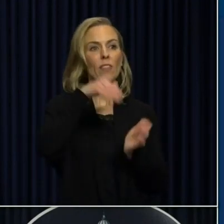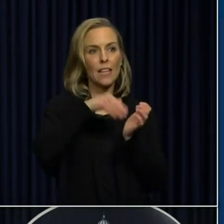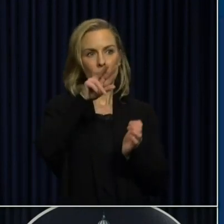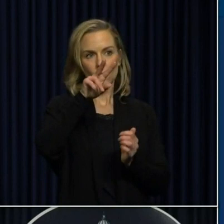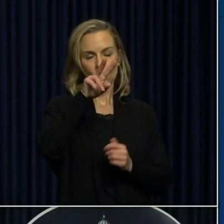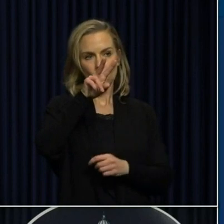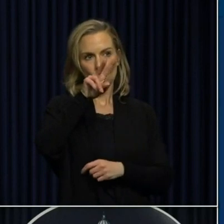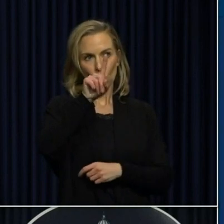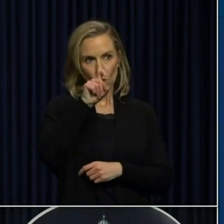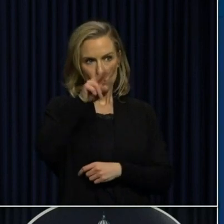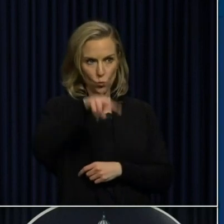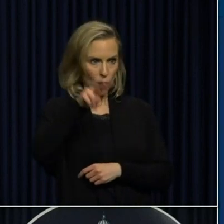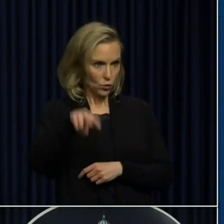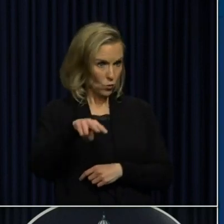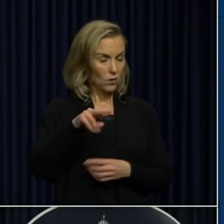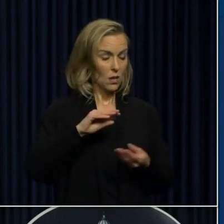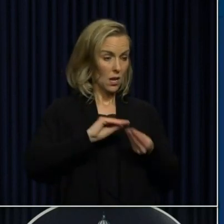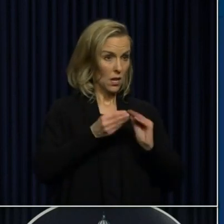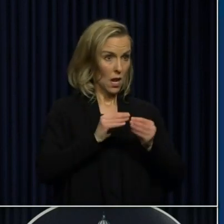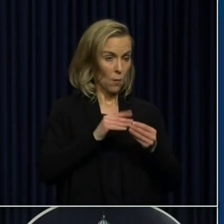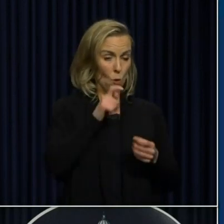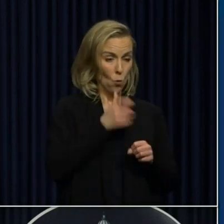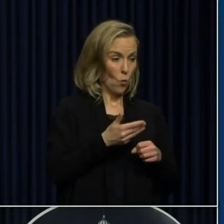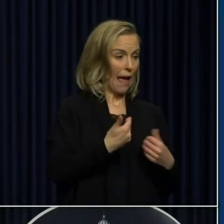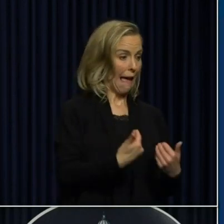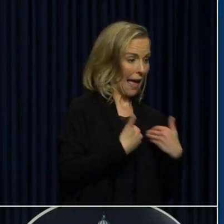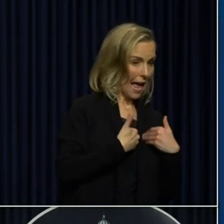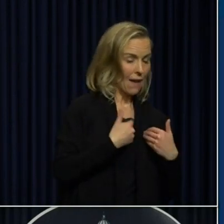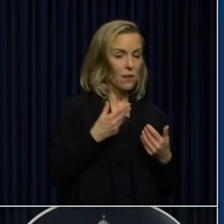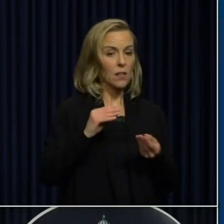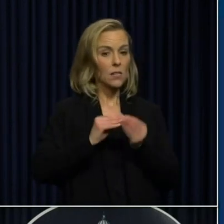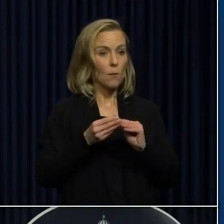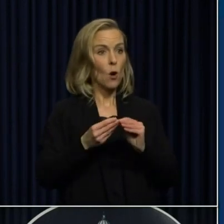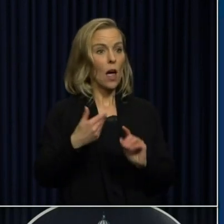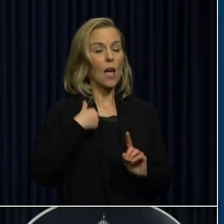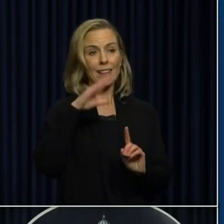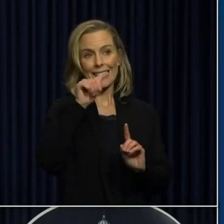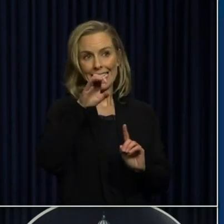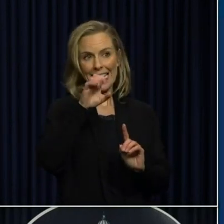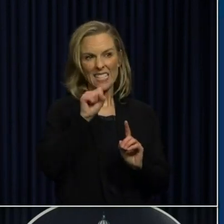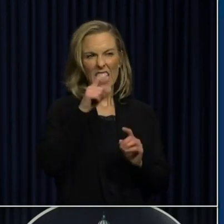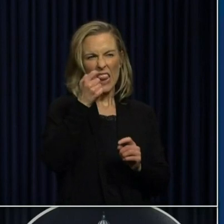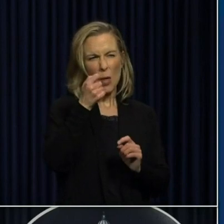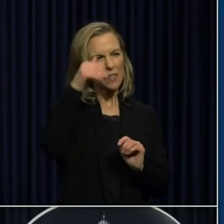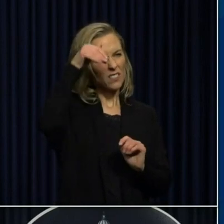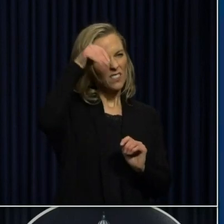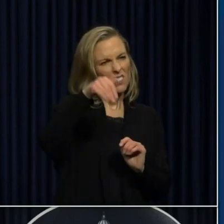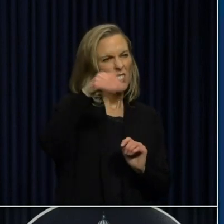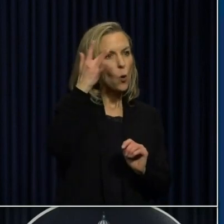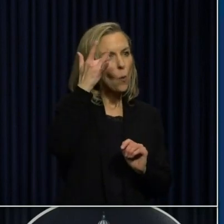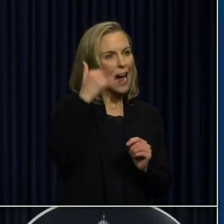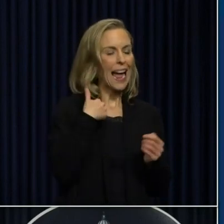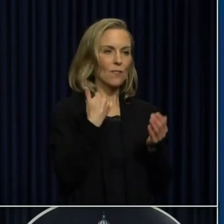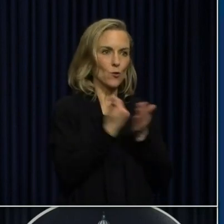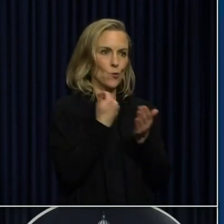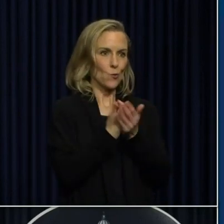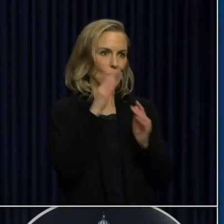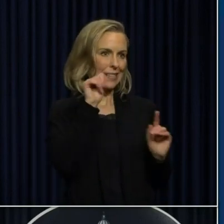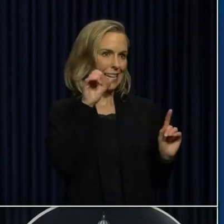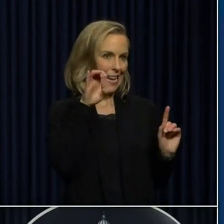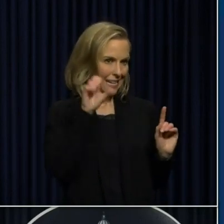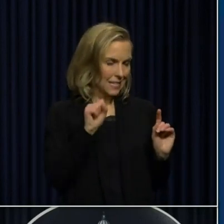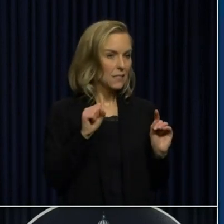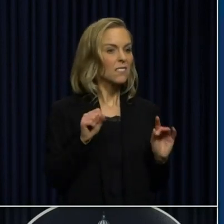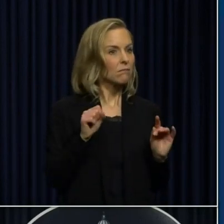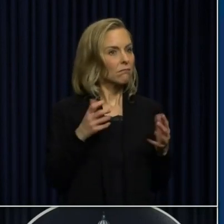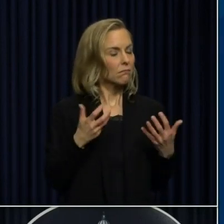1,122. Now the percentage recovered versus the total number of cases is down a little bit today from yesterday because we have so many new cases. And remember,